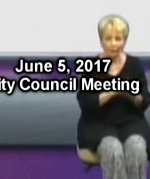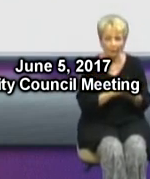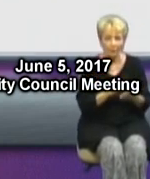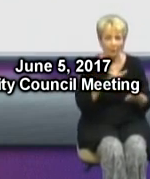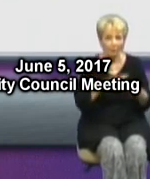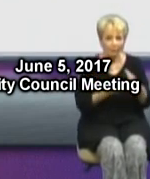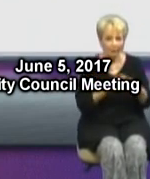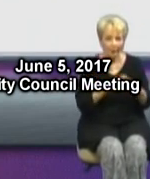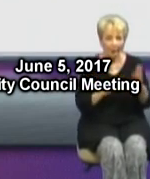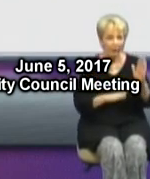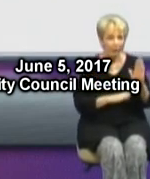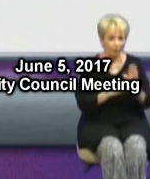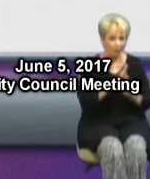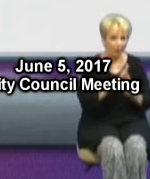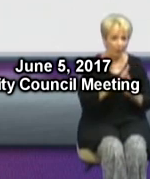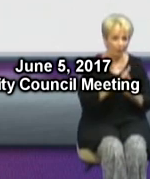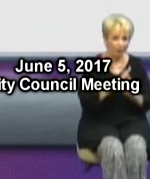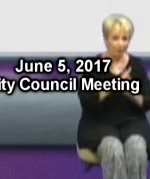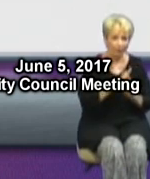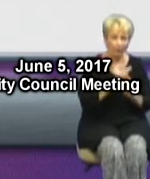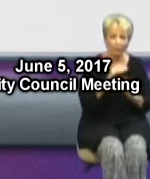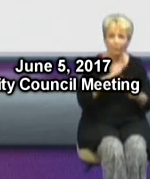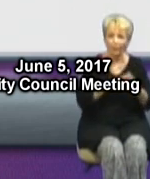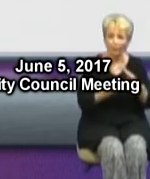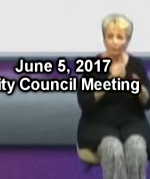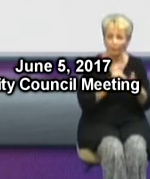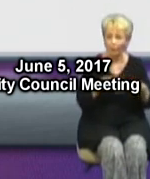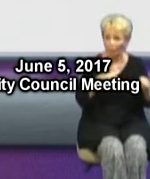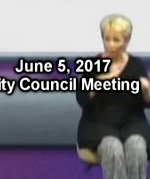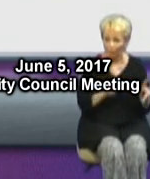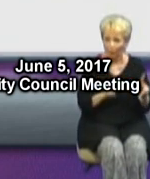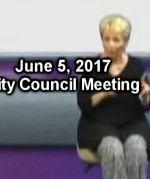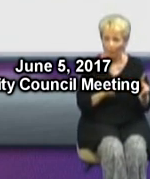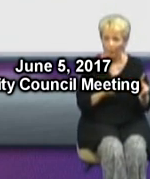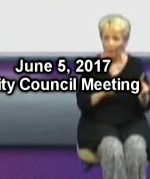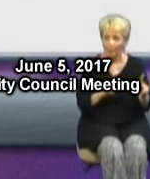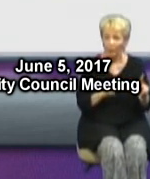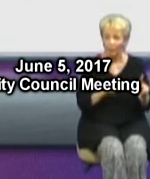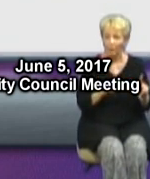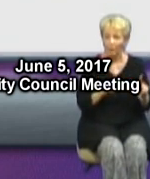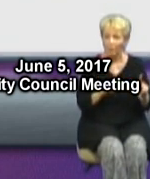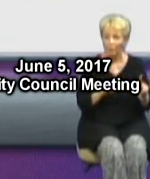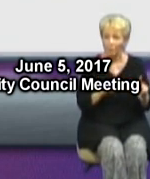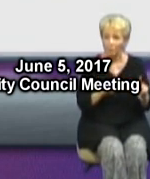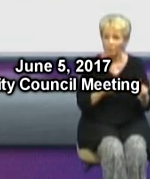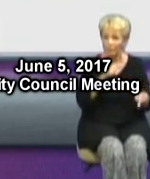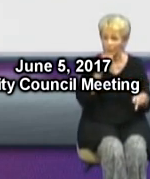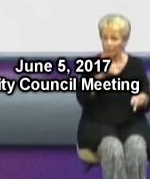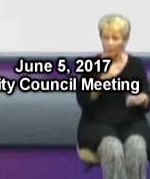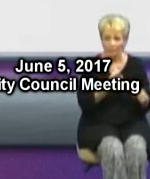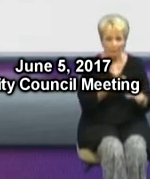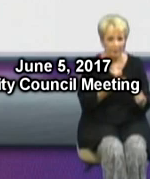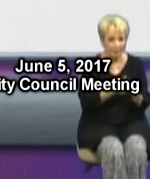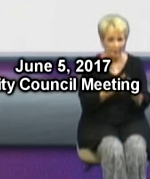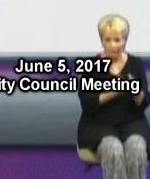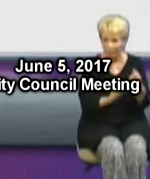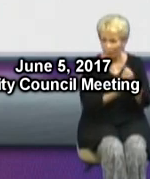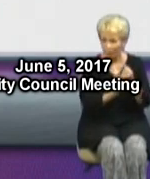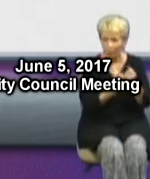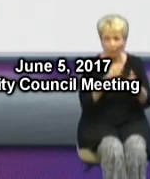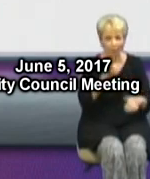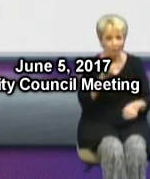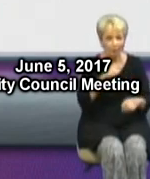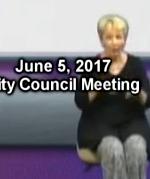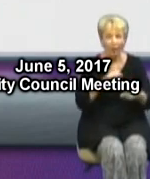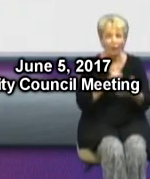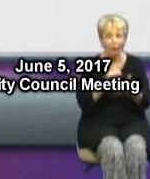community development and community opportunities, and it is not self-supporting in a fee basis,